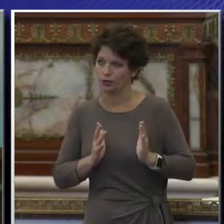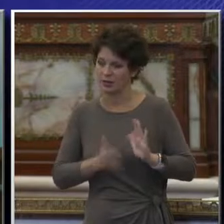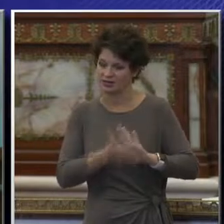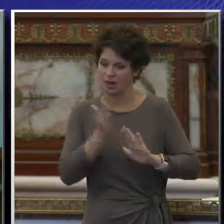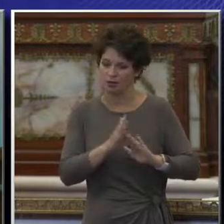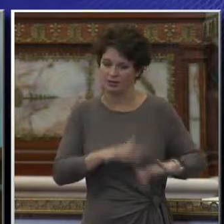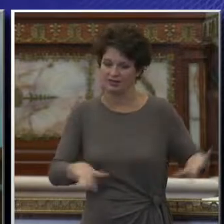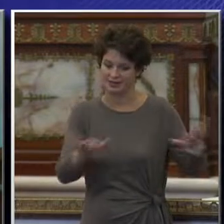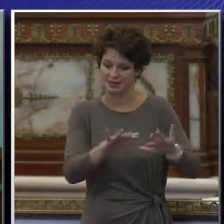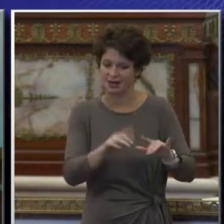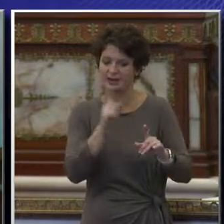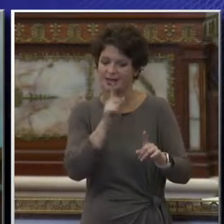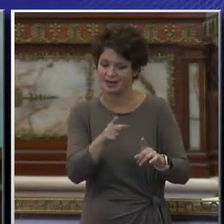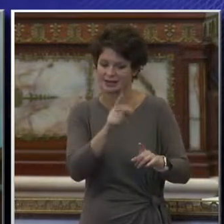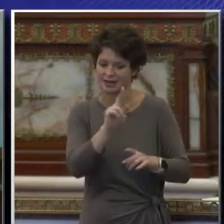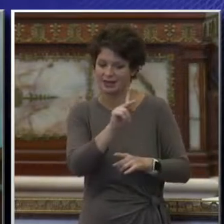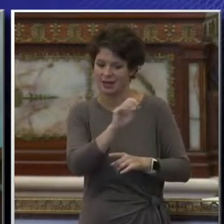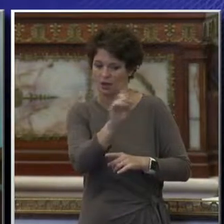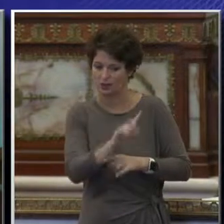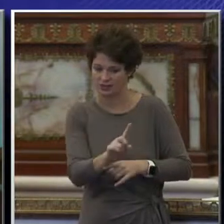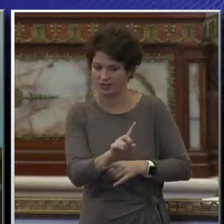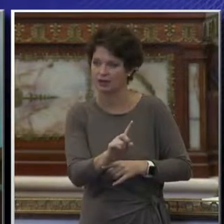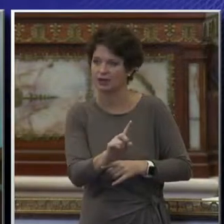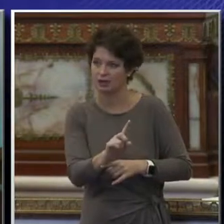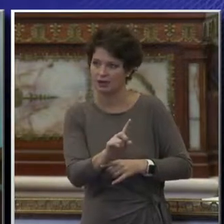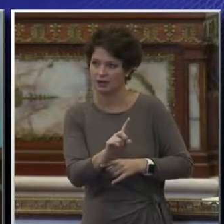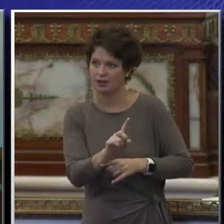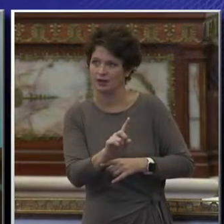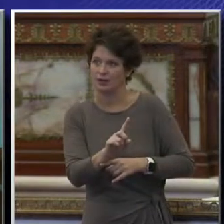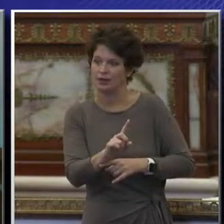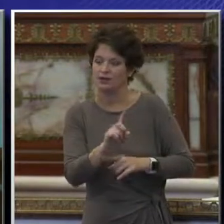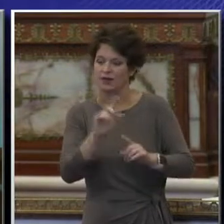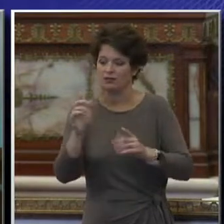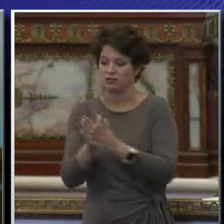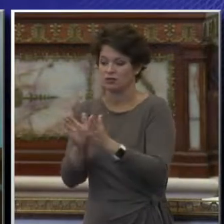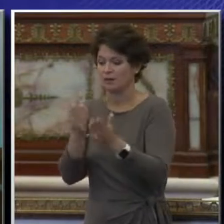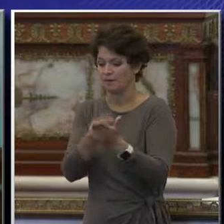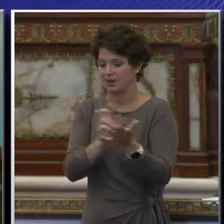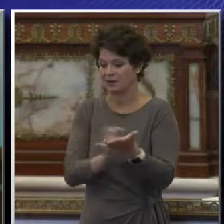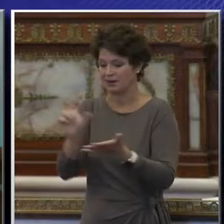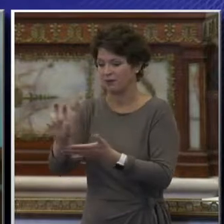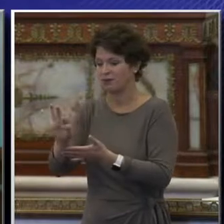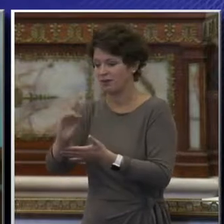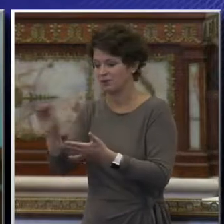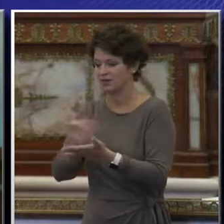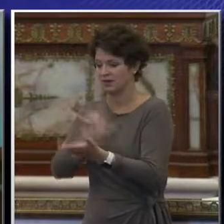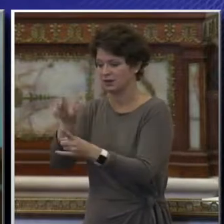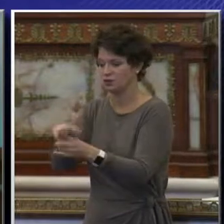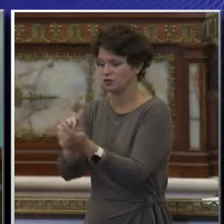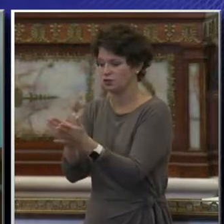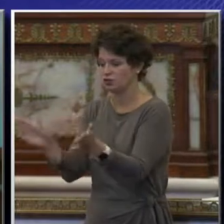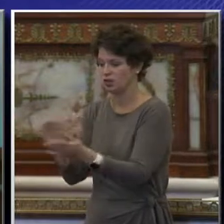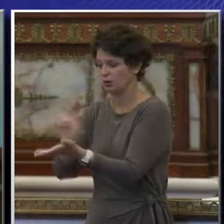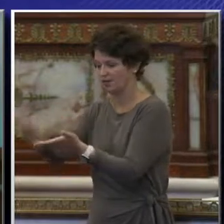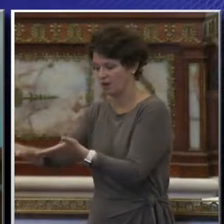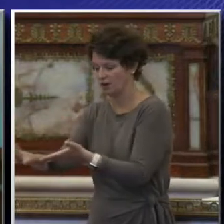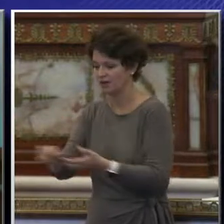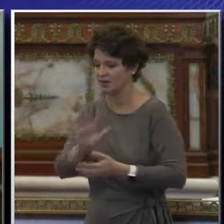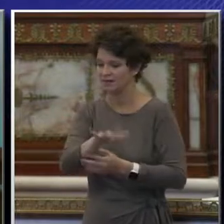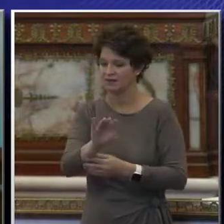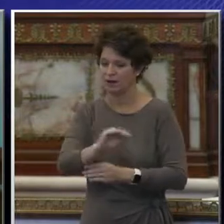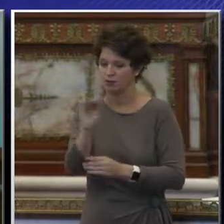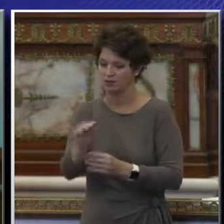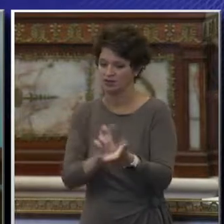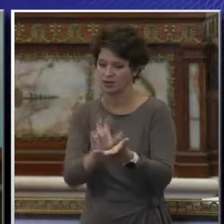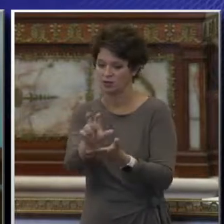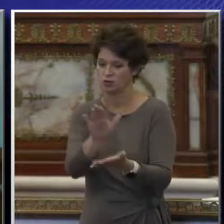the site as a KOZ have sort of gone to the general fund, 45% to the general fund approximately, and 55%